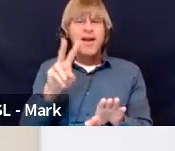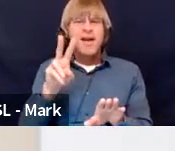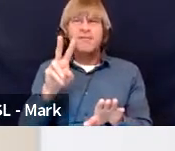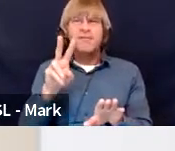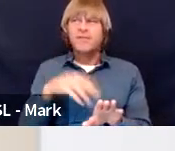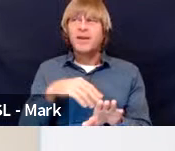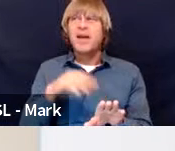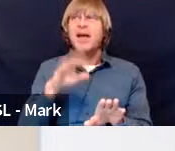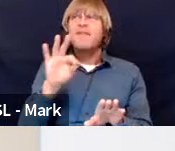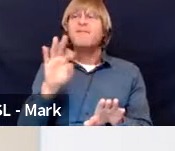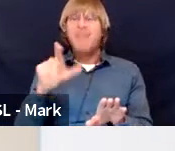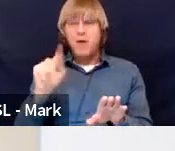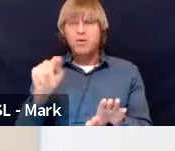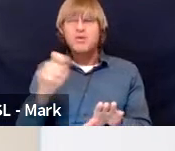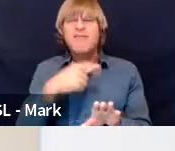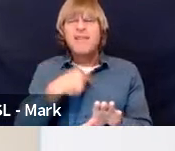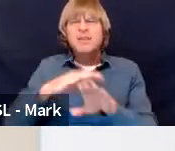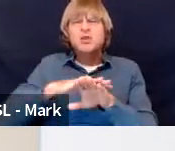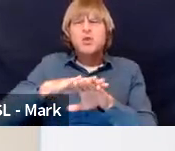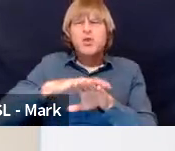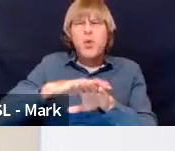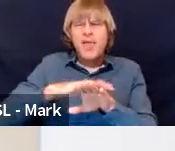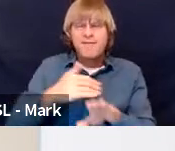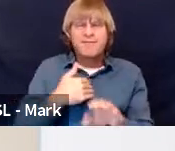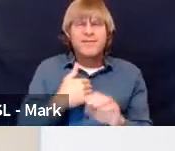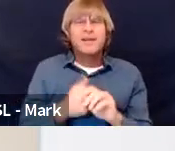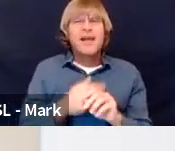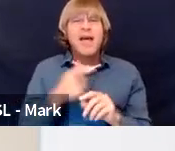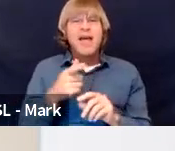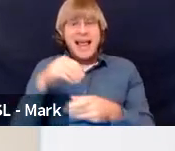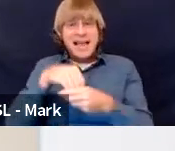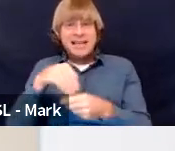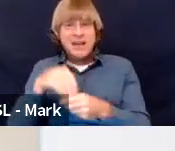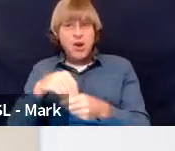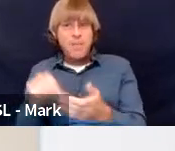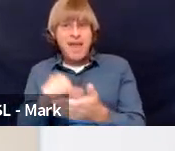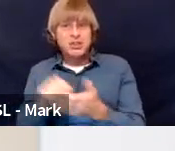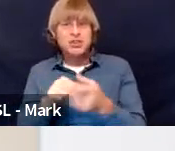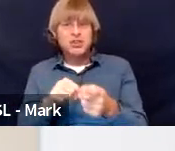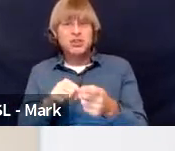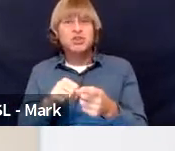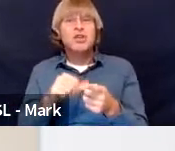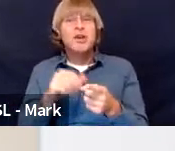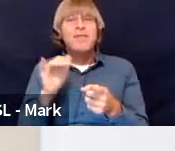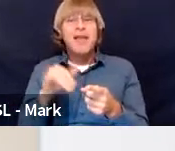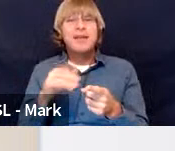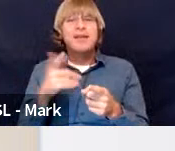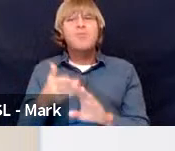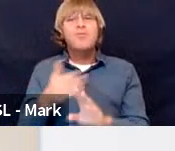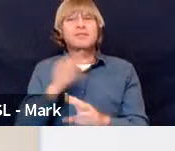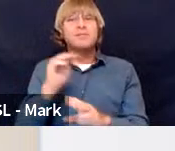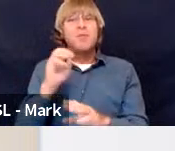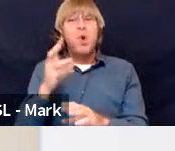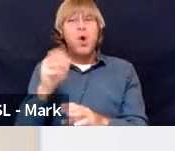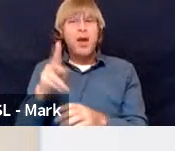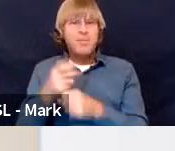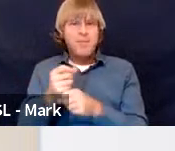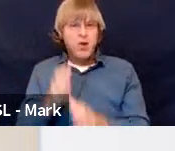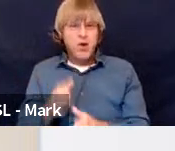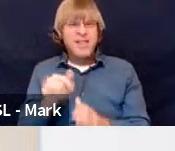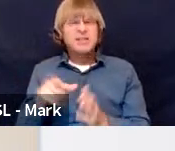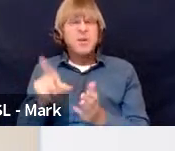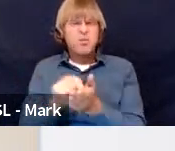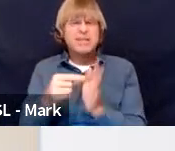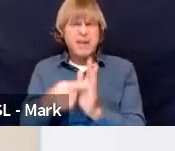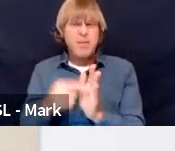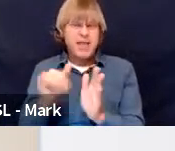or I'm sorry, felt. So it's got a little bit of tooth to it. The interior pages were inspired by a previous Mohawk maker. This is where print